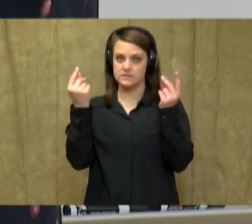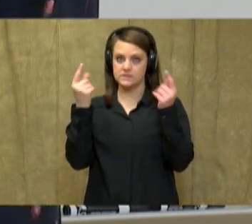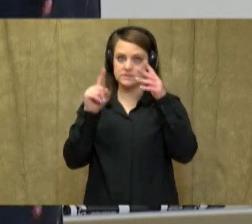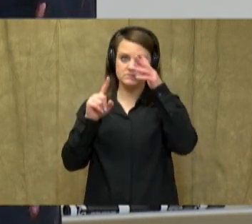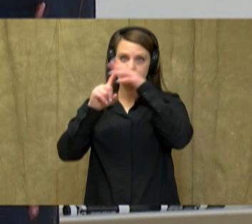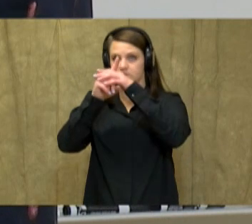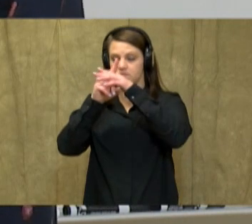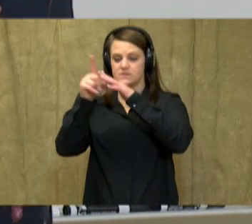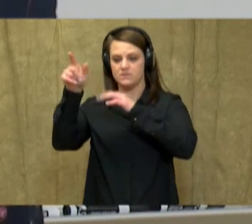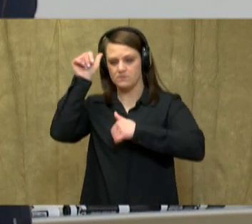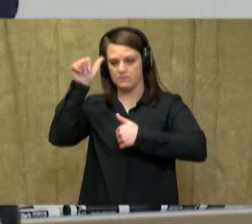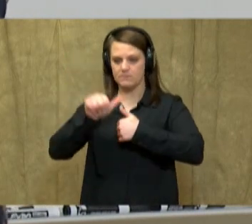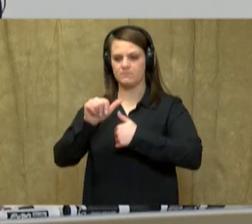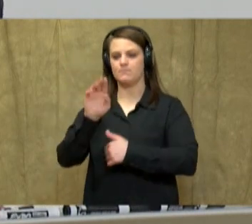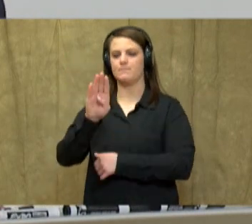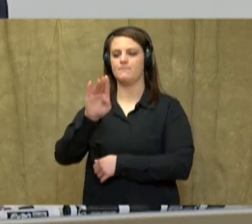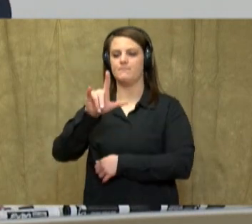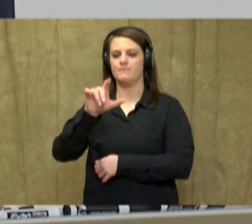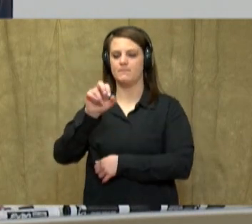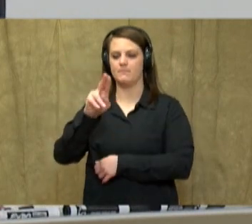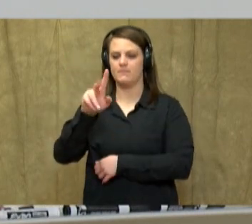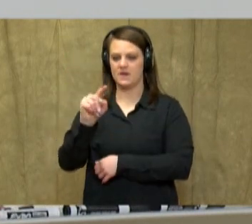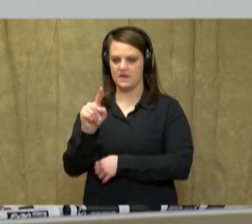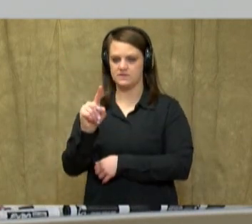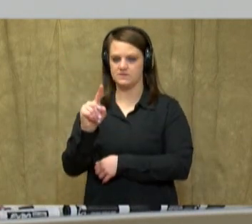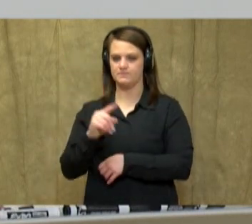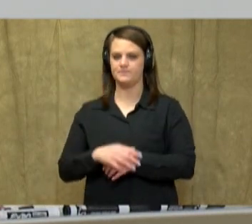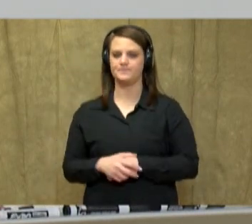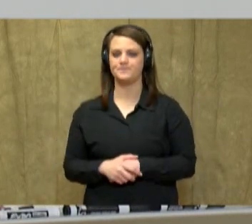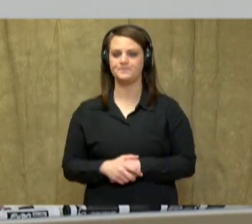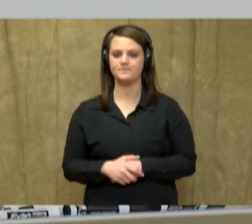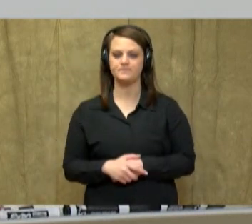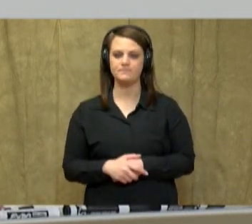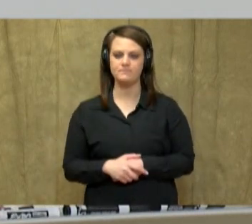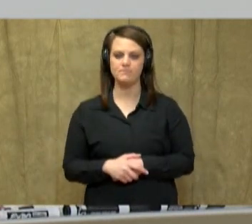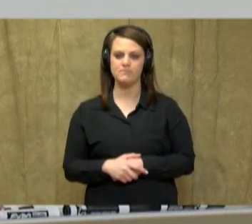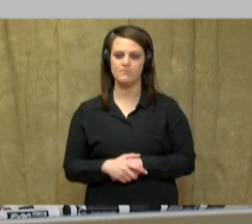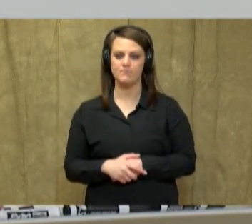are getting a blend. Now, if you are having a